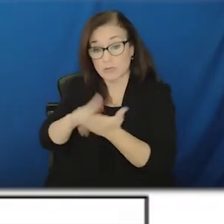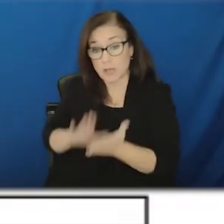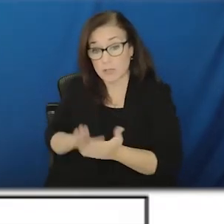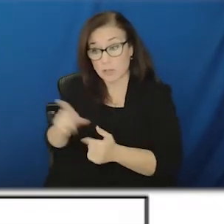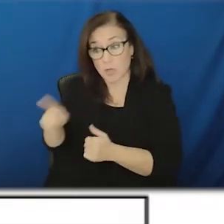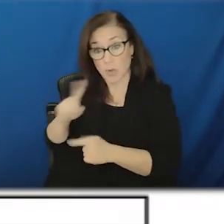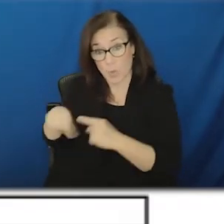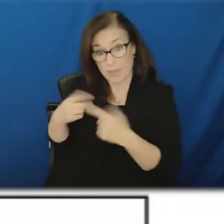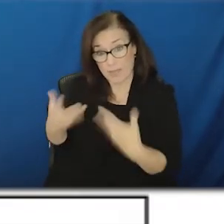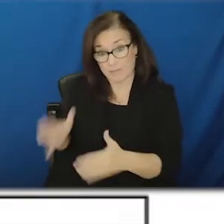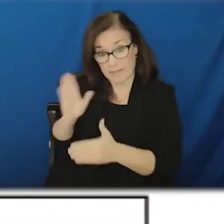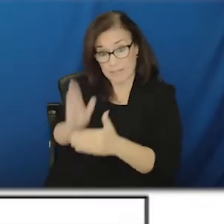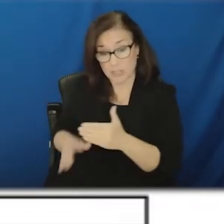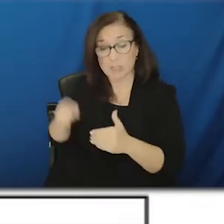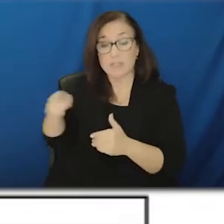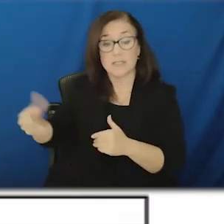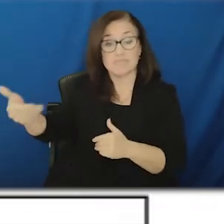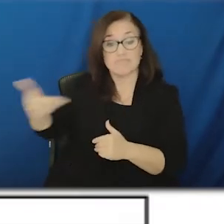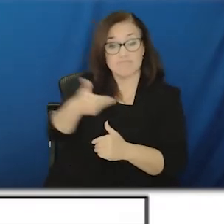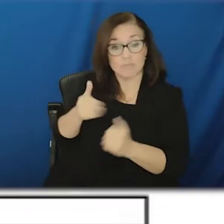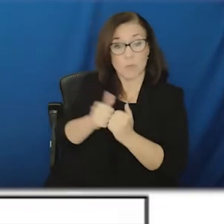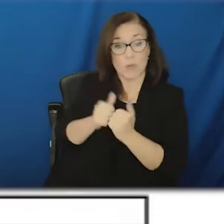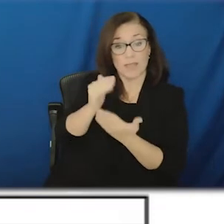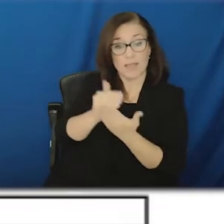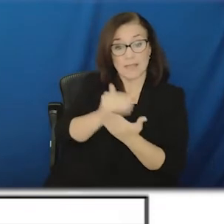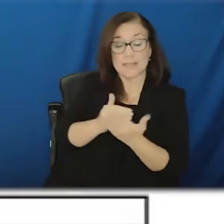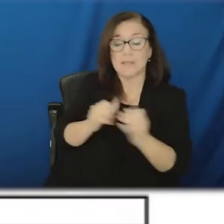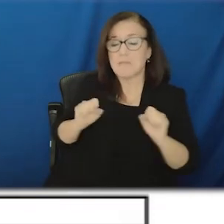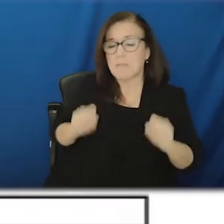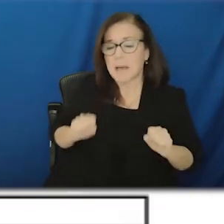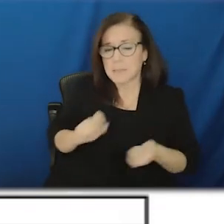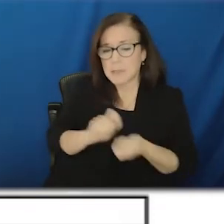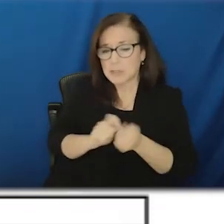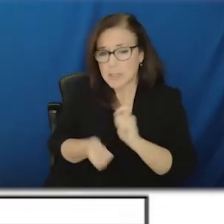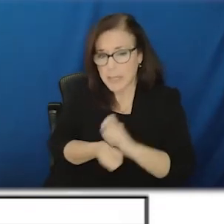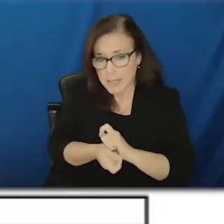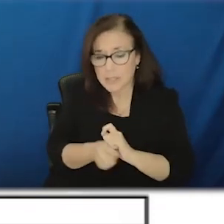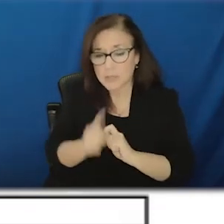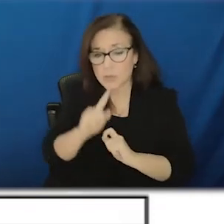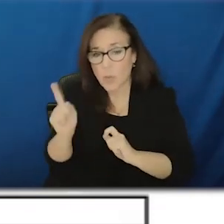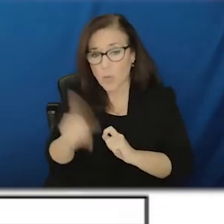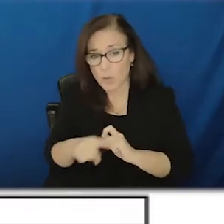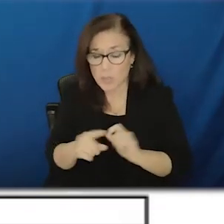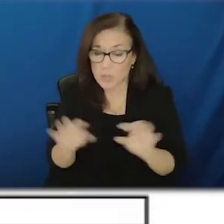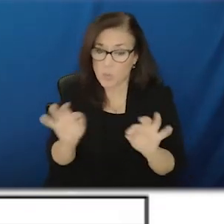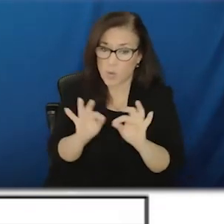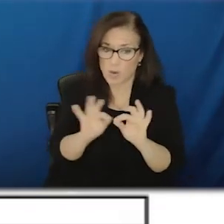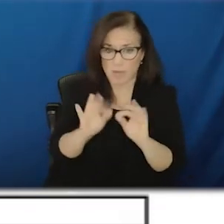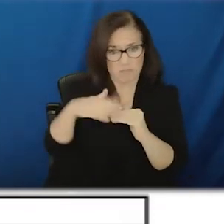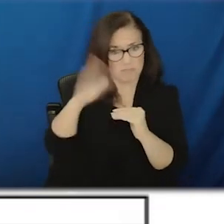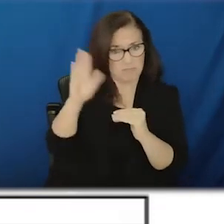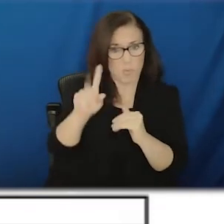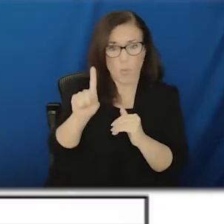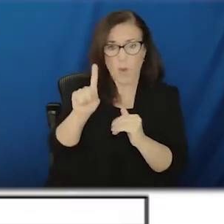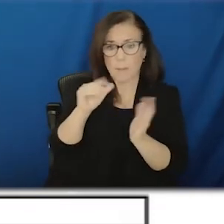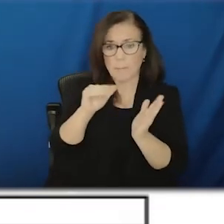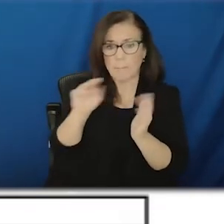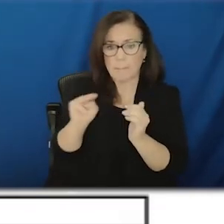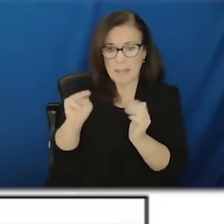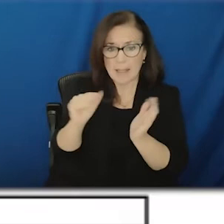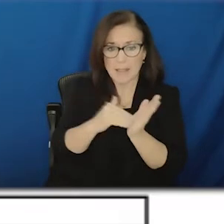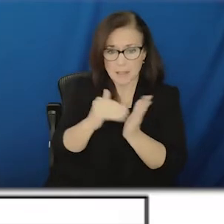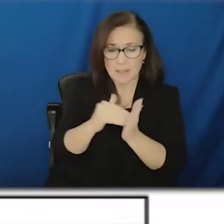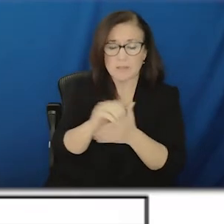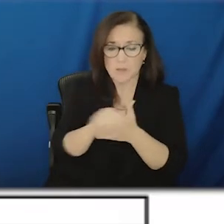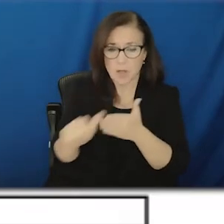project came in with a list of potential change orders worth over $1 million. And they were all change orders